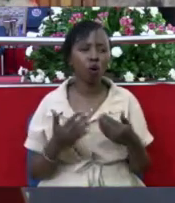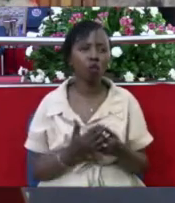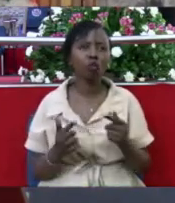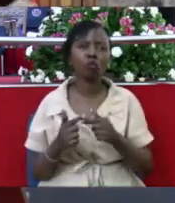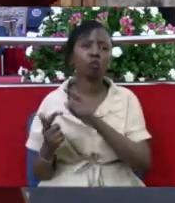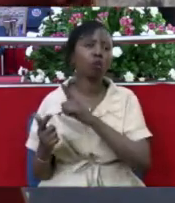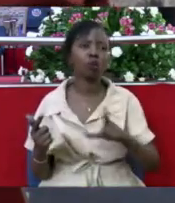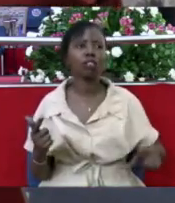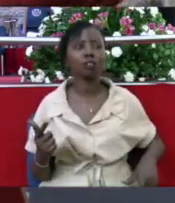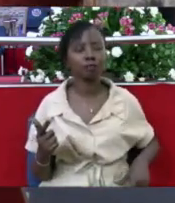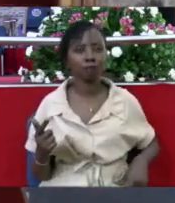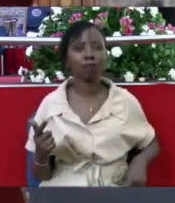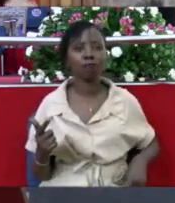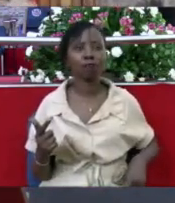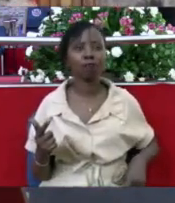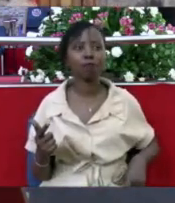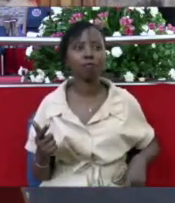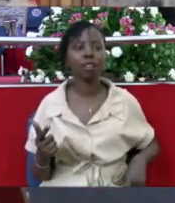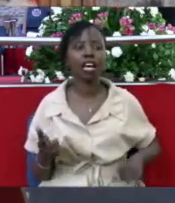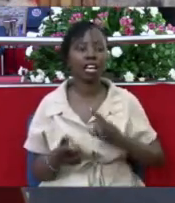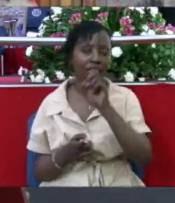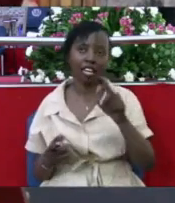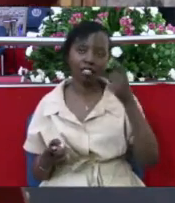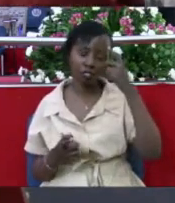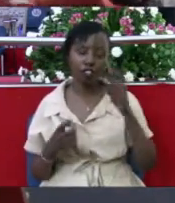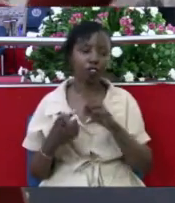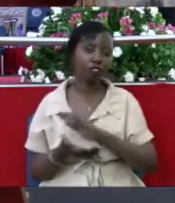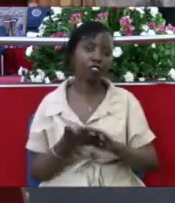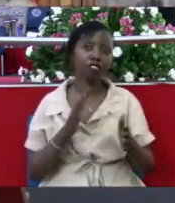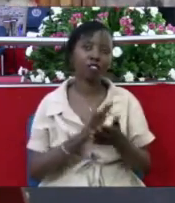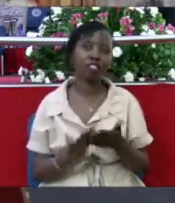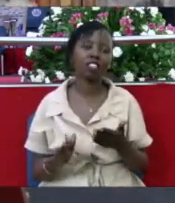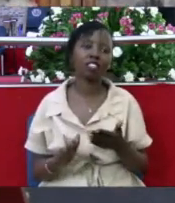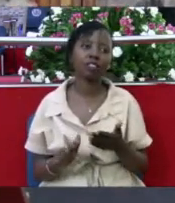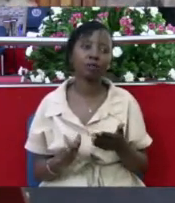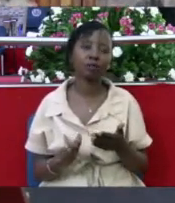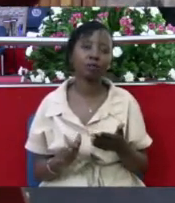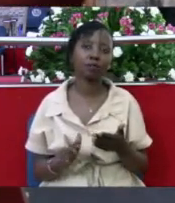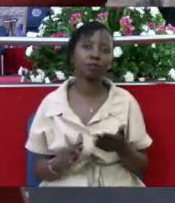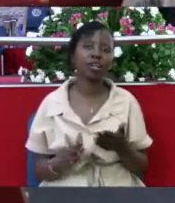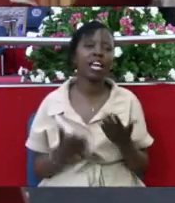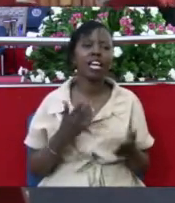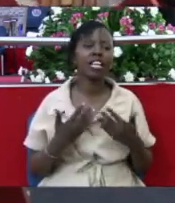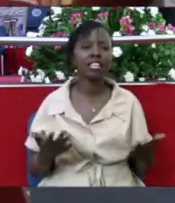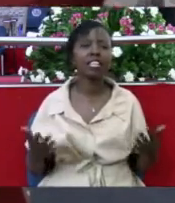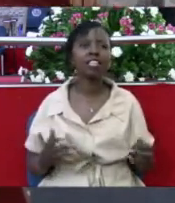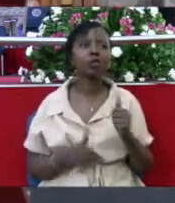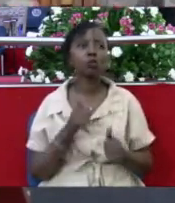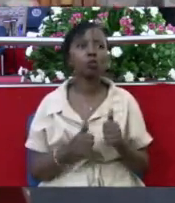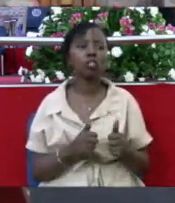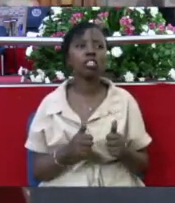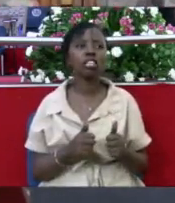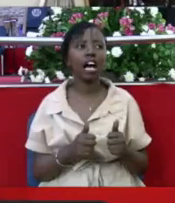Repent of it in Jesus' name. Whatever may have taken the place of God, whatever may have made